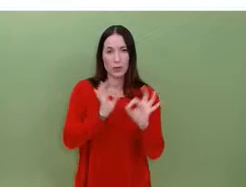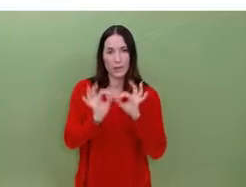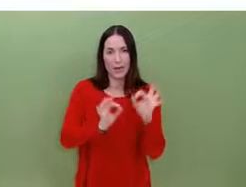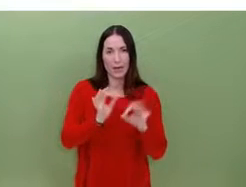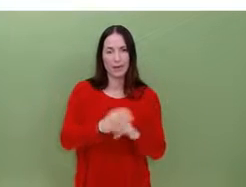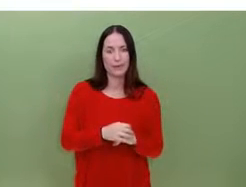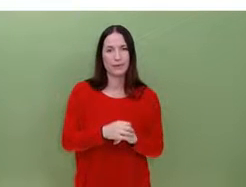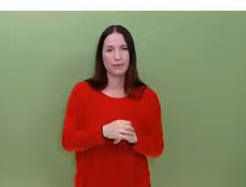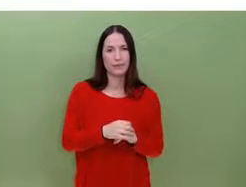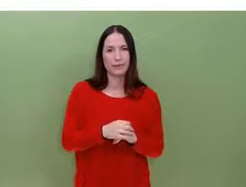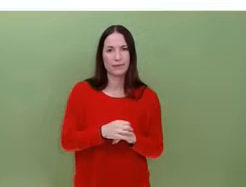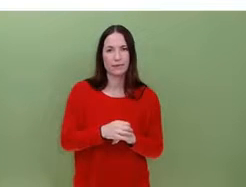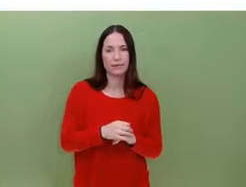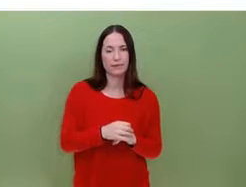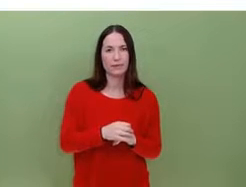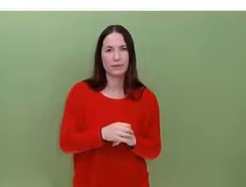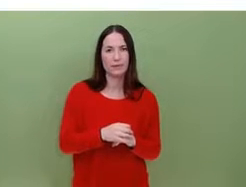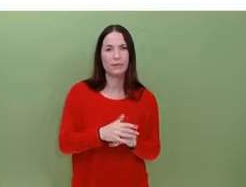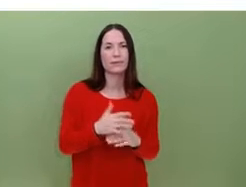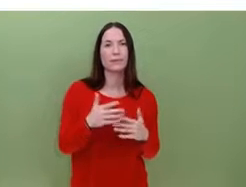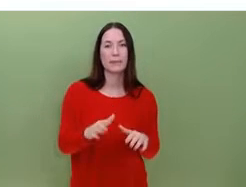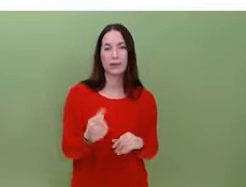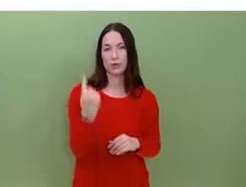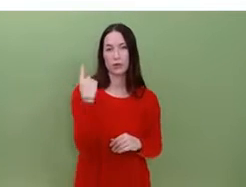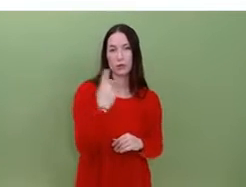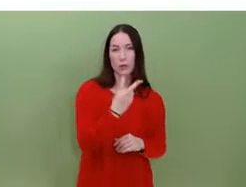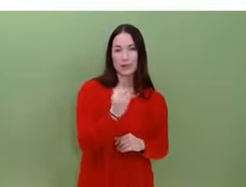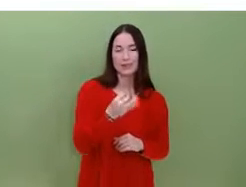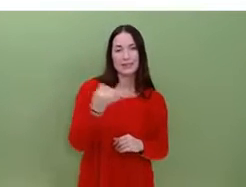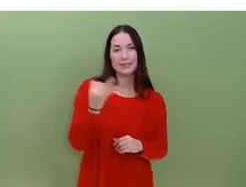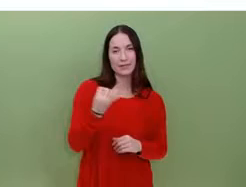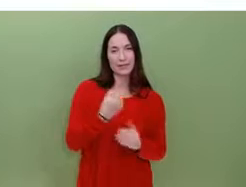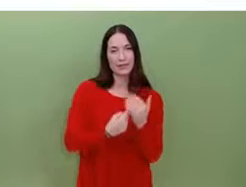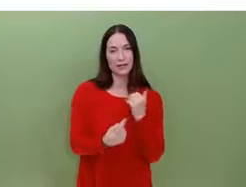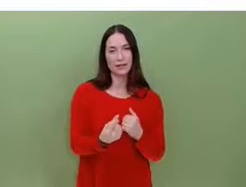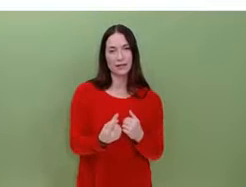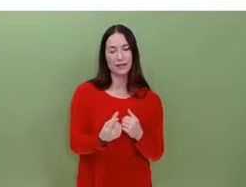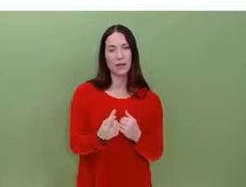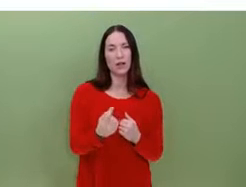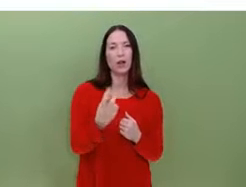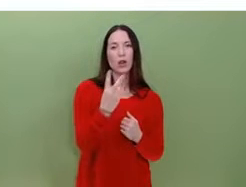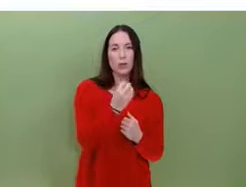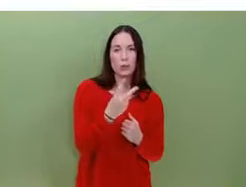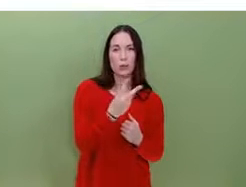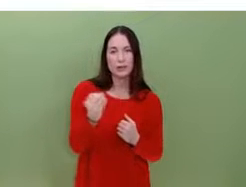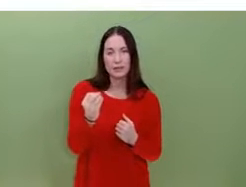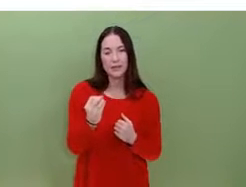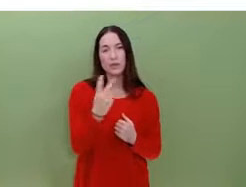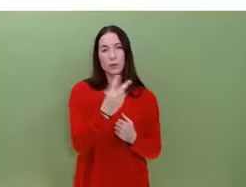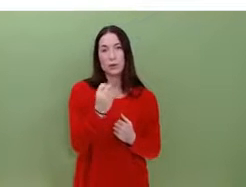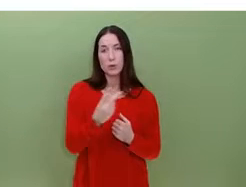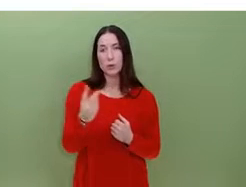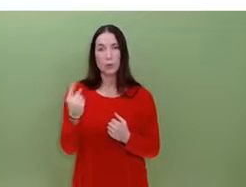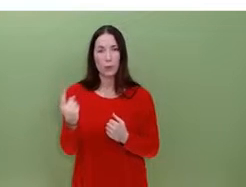retested individuals tested in 2017, in 2020, 2021, and the data